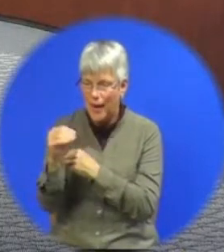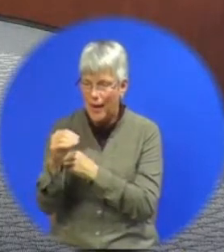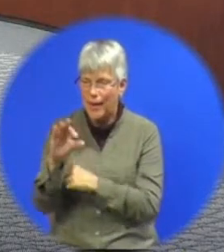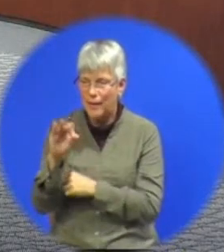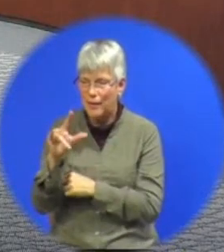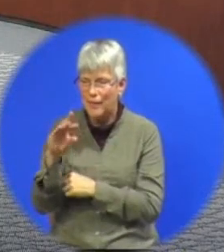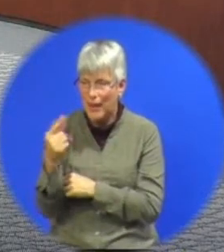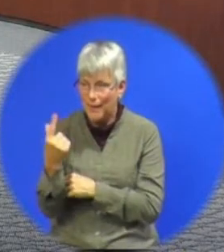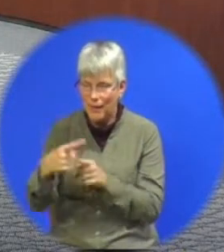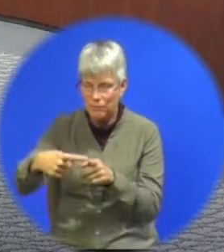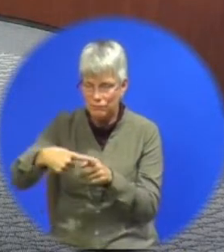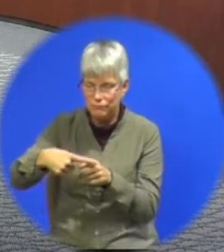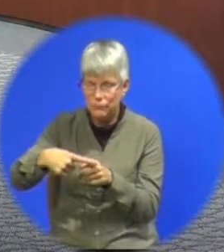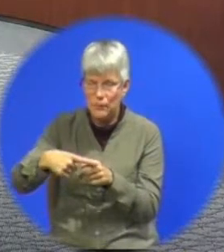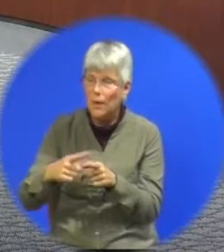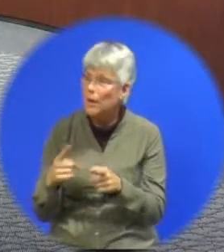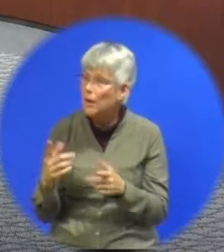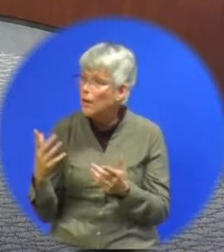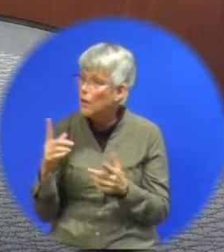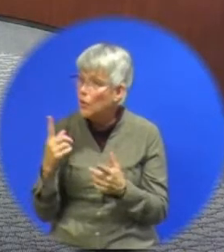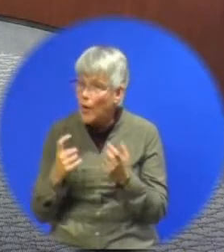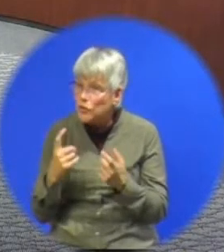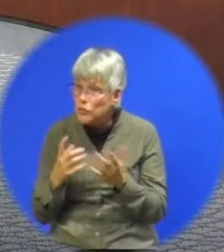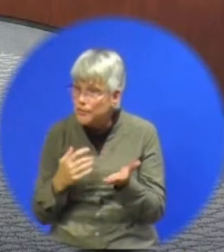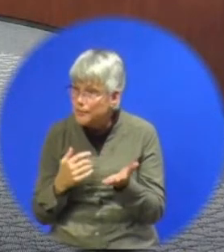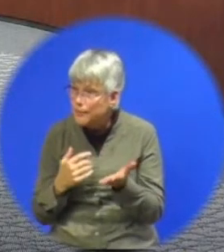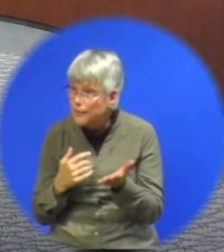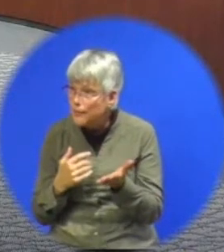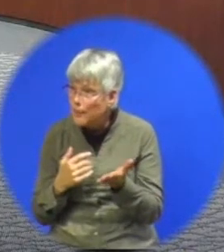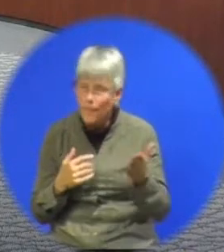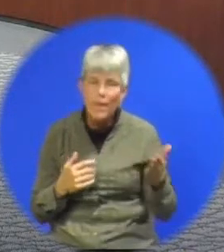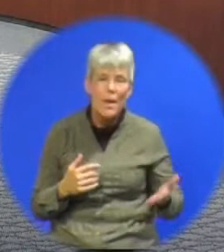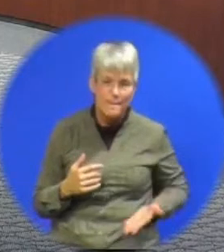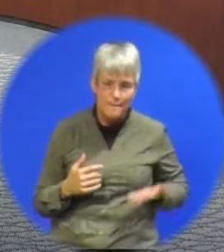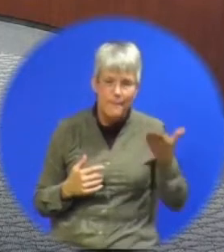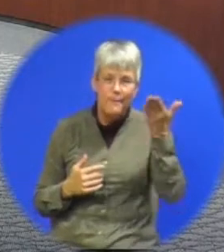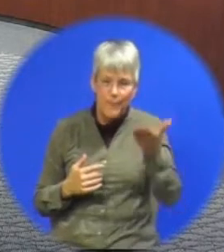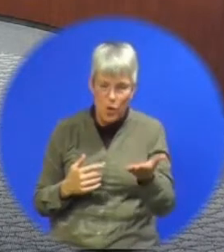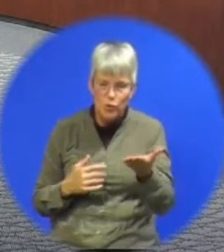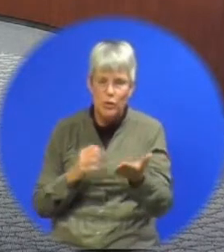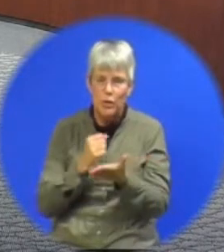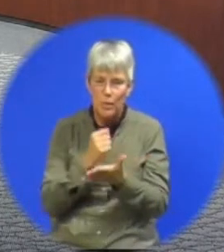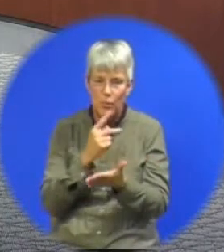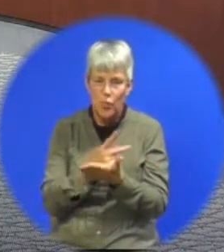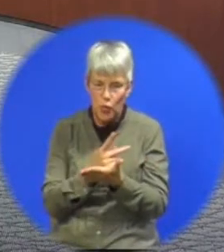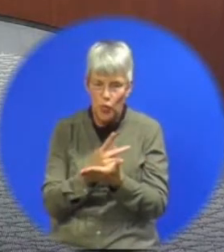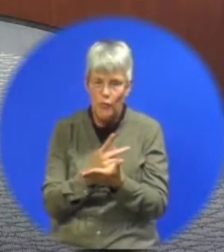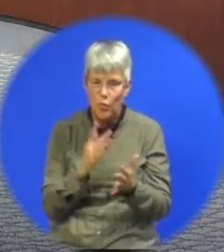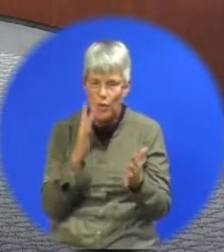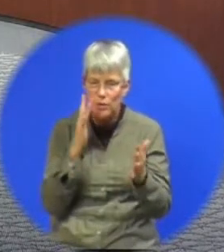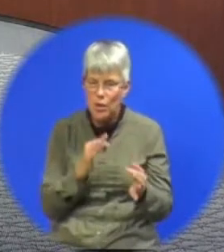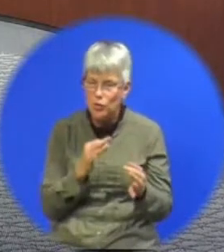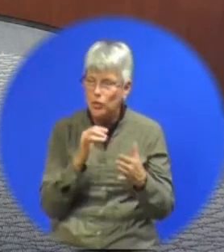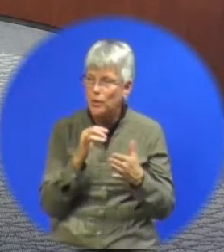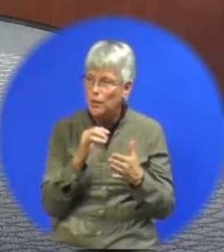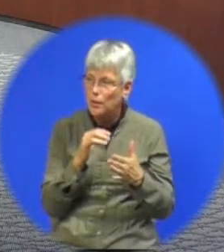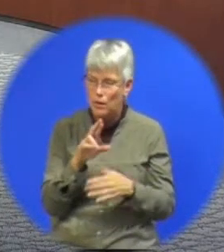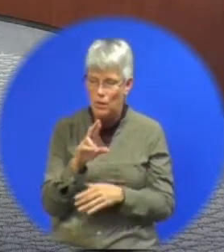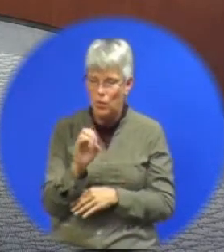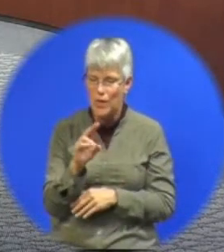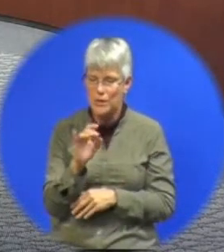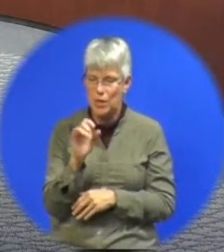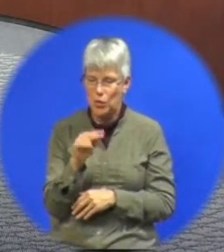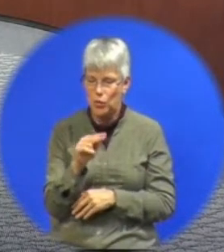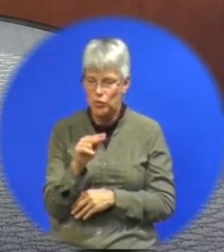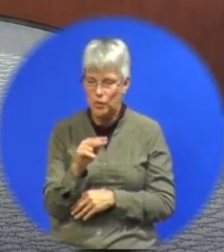Do I have a motion, please? I'll make the motion to approve a resolution to apply for a building reuse grant